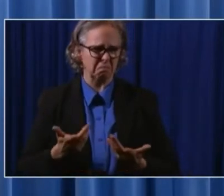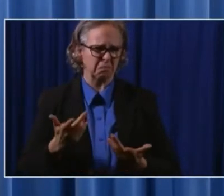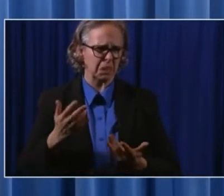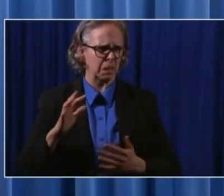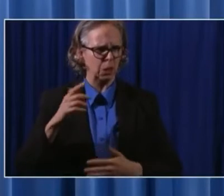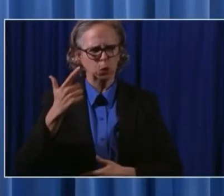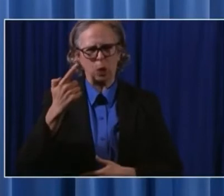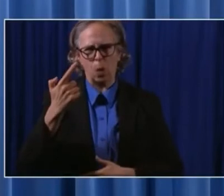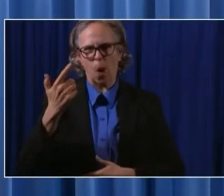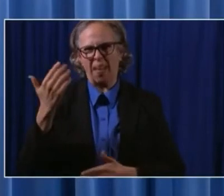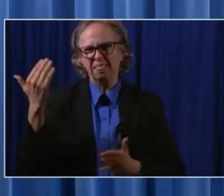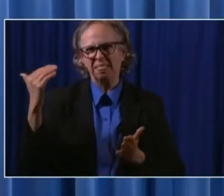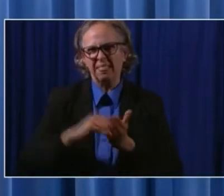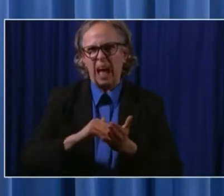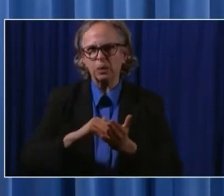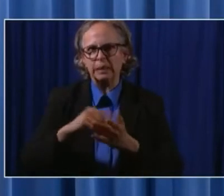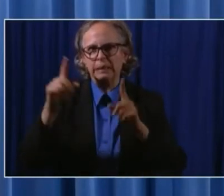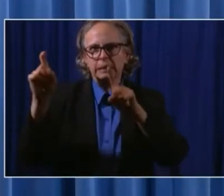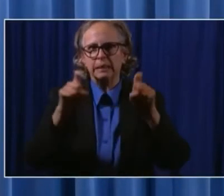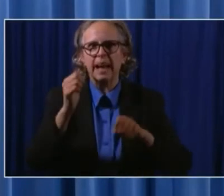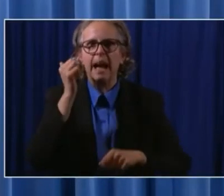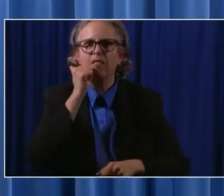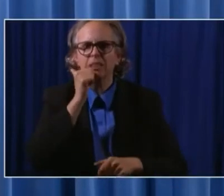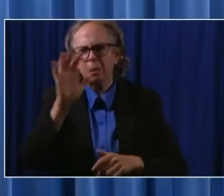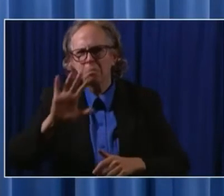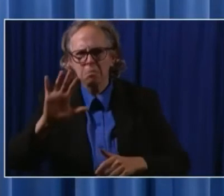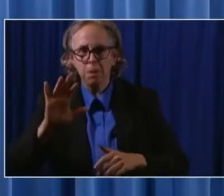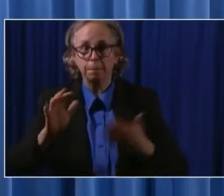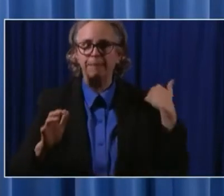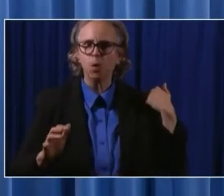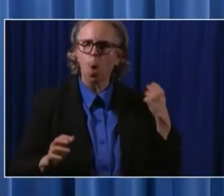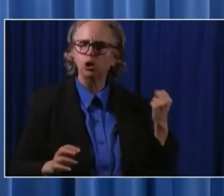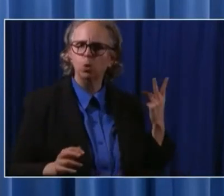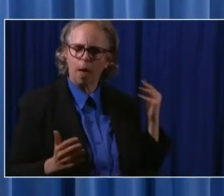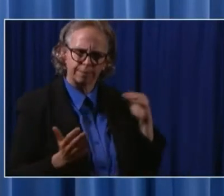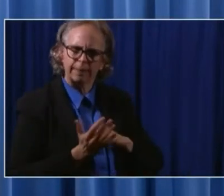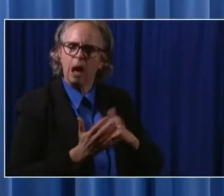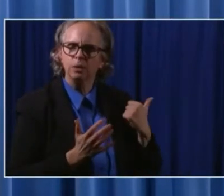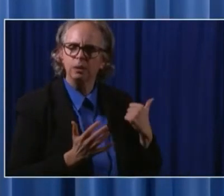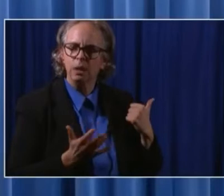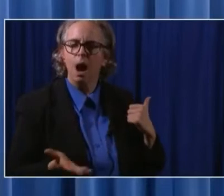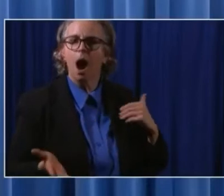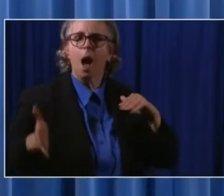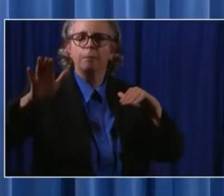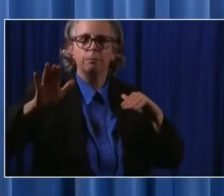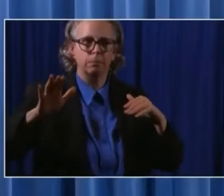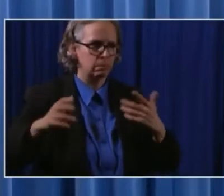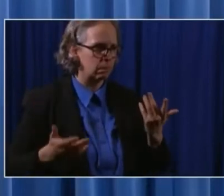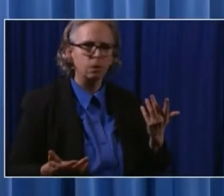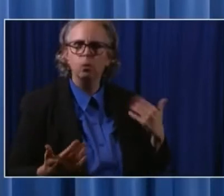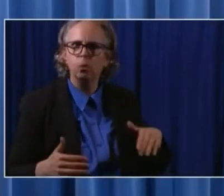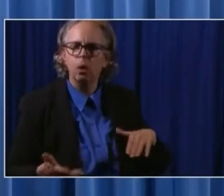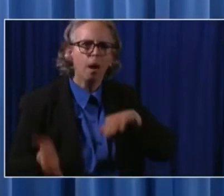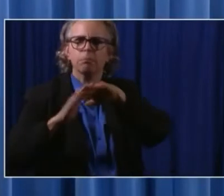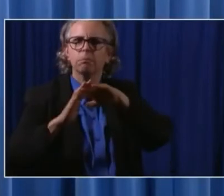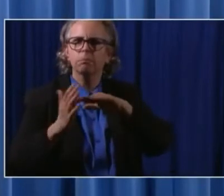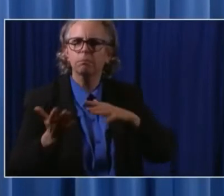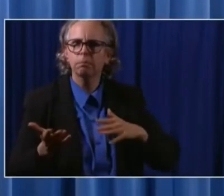something like that, 22. We were at 12. We were at 8 not too long ago, really.